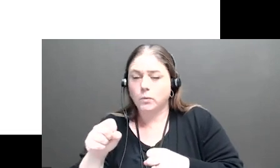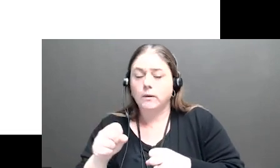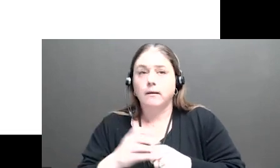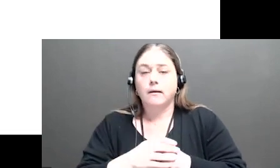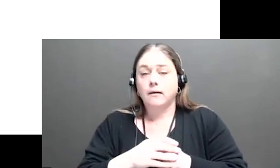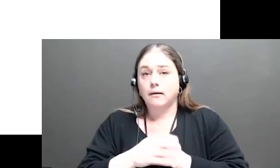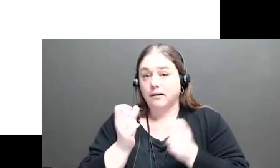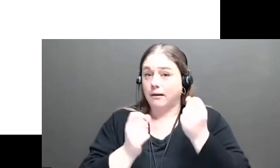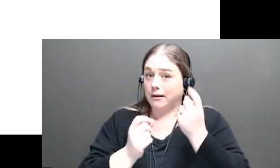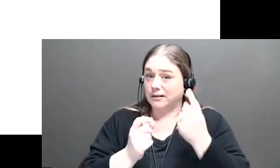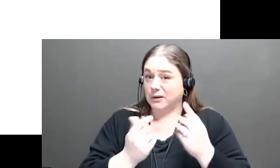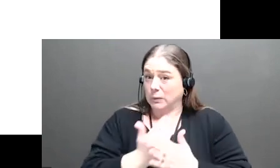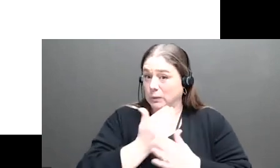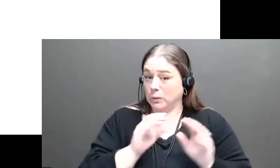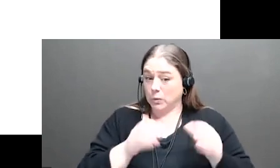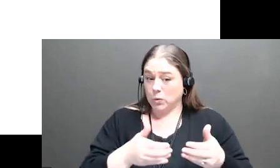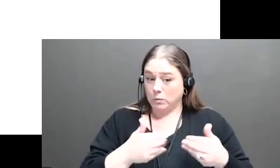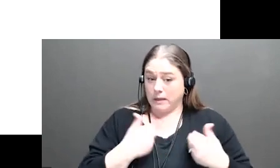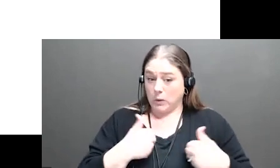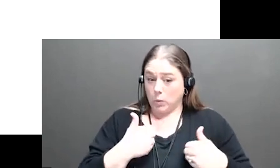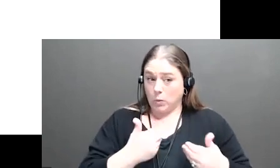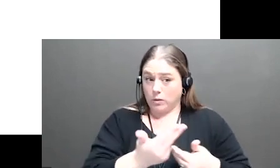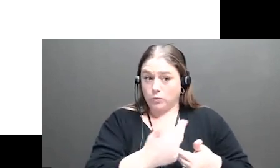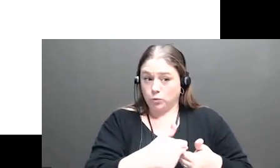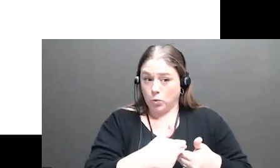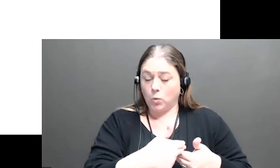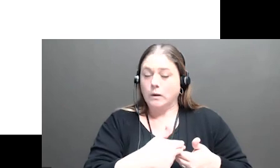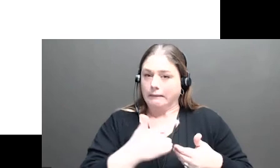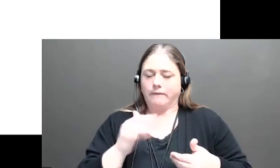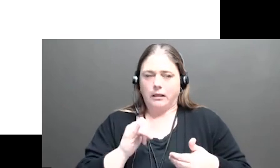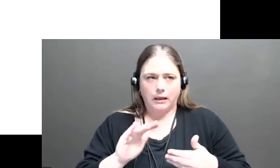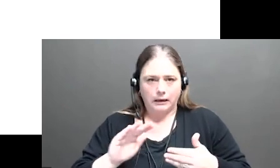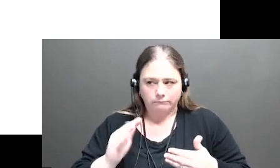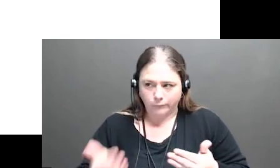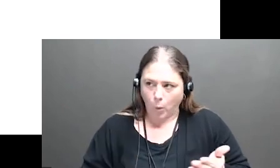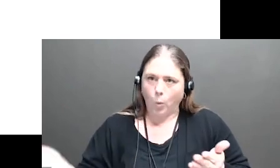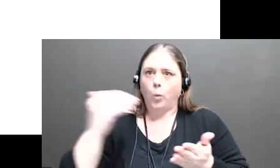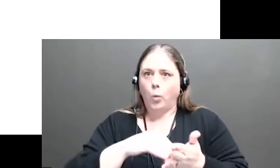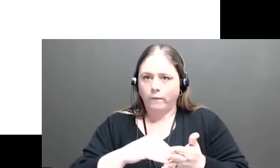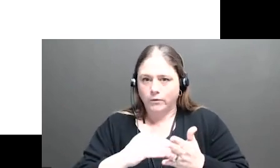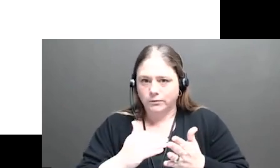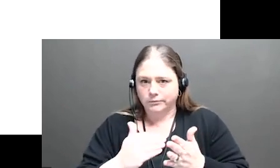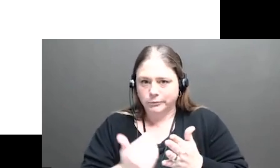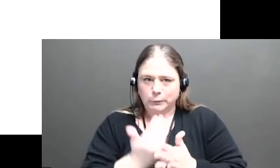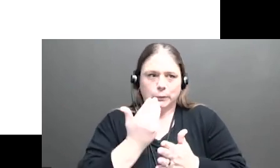group of youth, it can feel like reinventing the wheel each time. And my